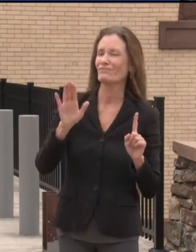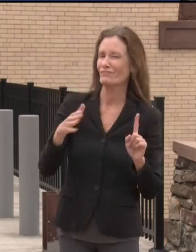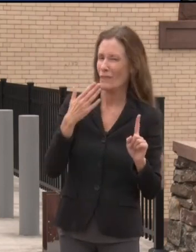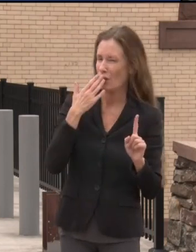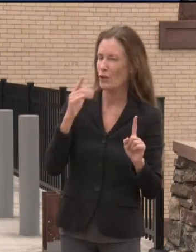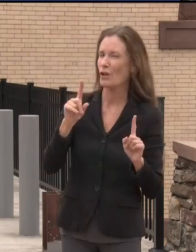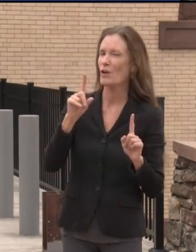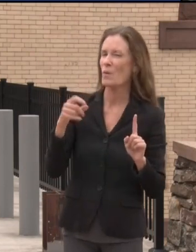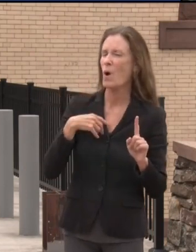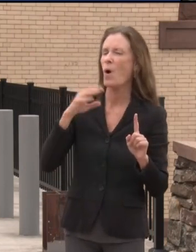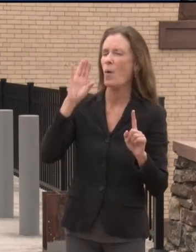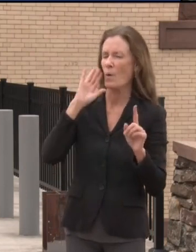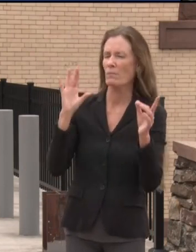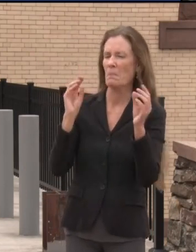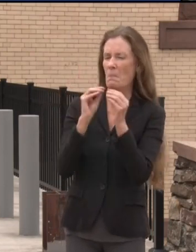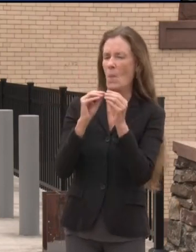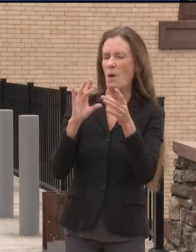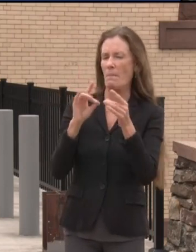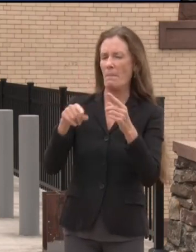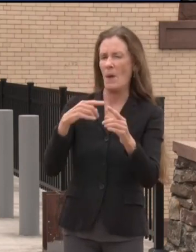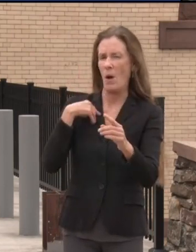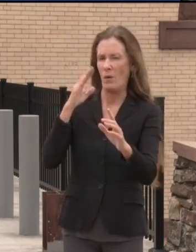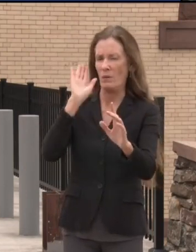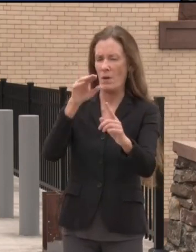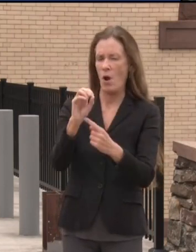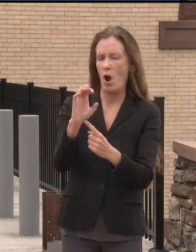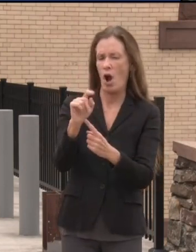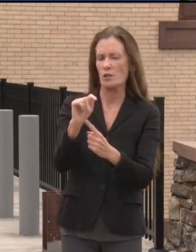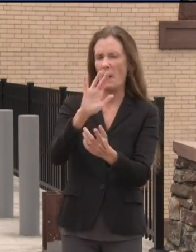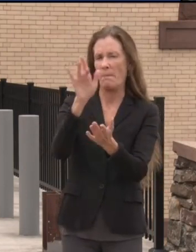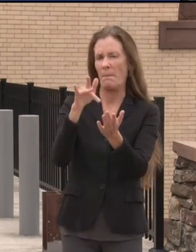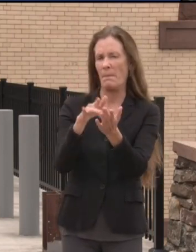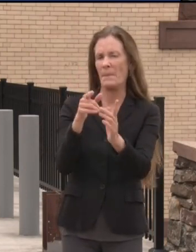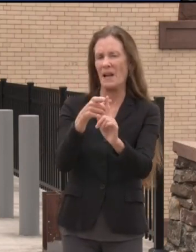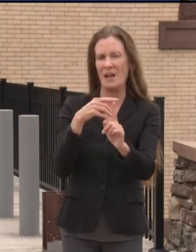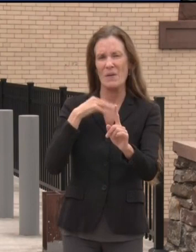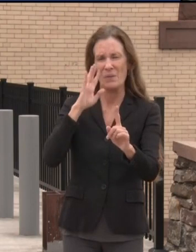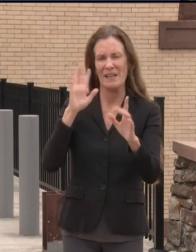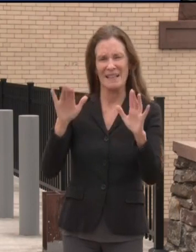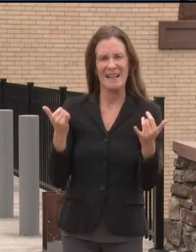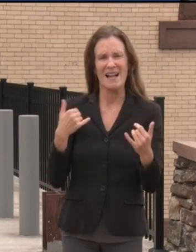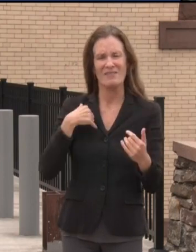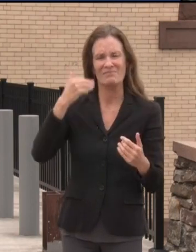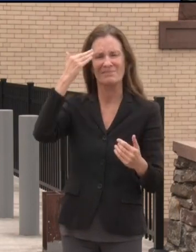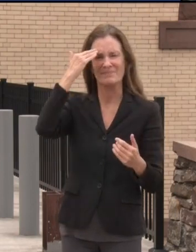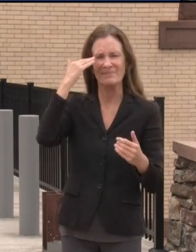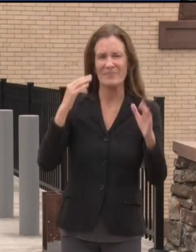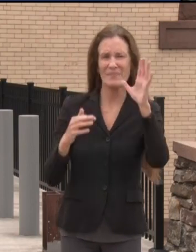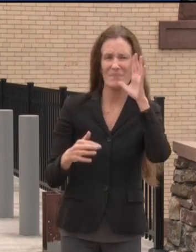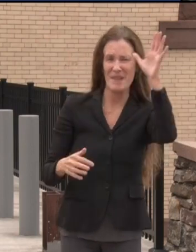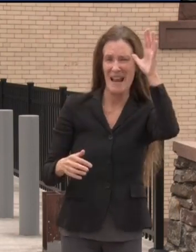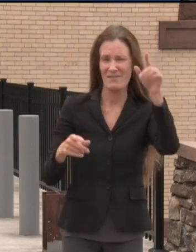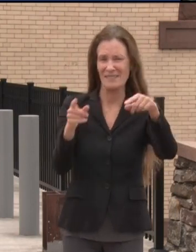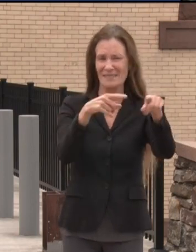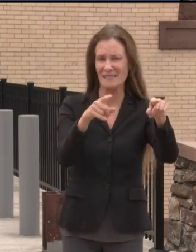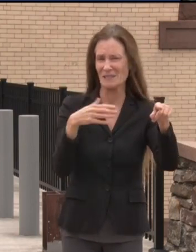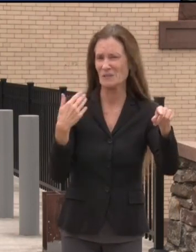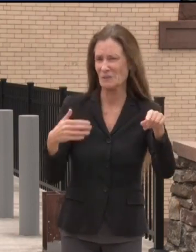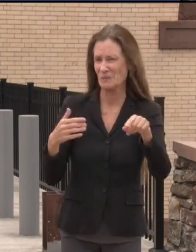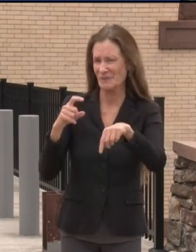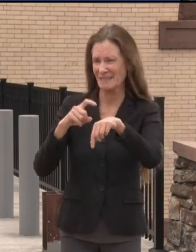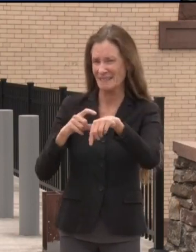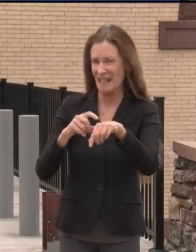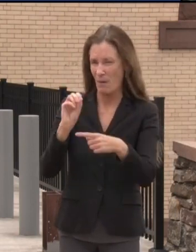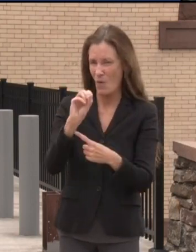date, and the idea is to allow both mothers and fathers to take time to care